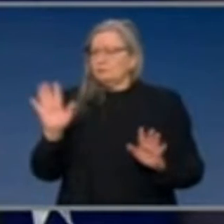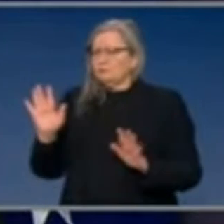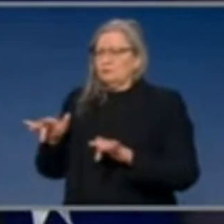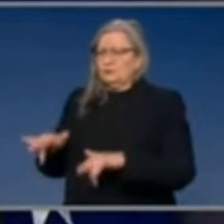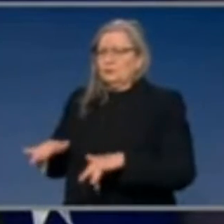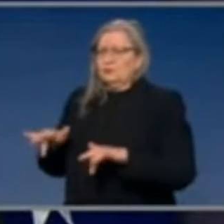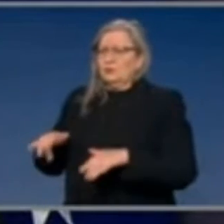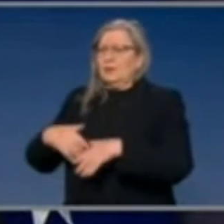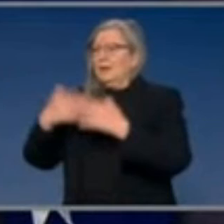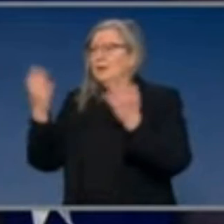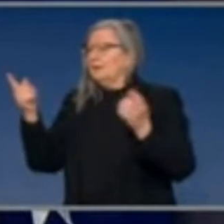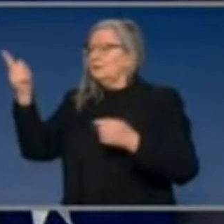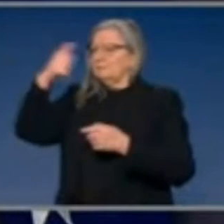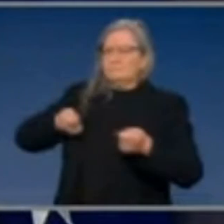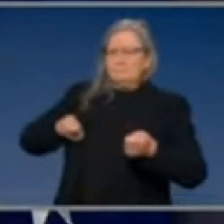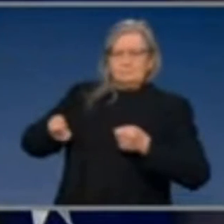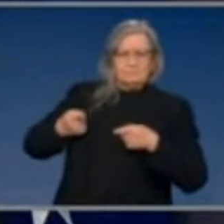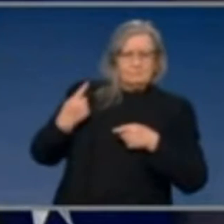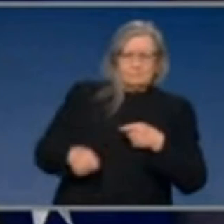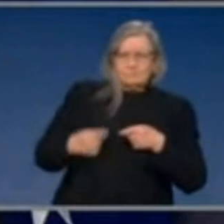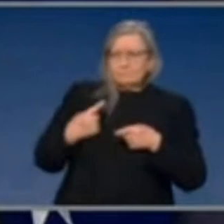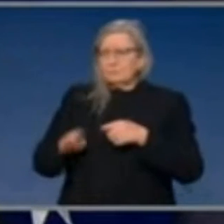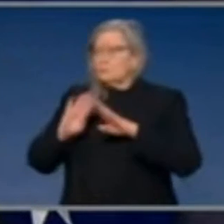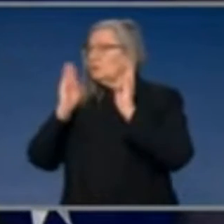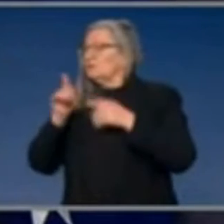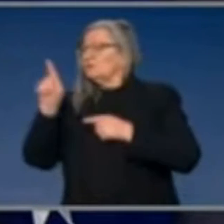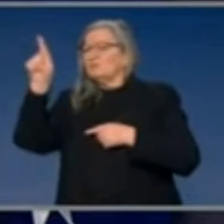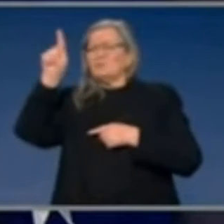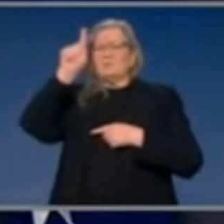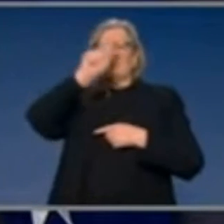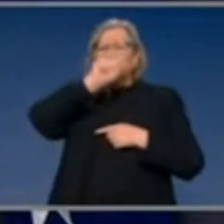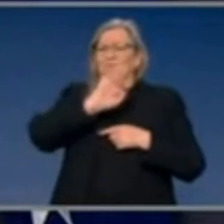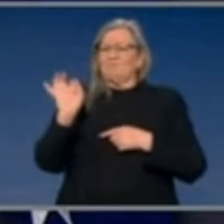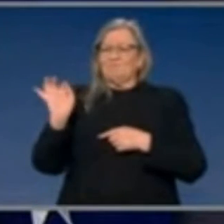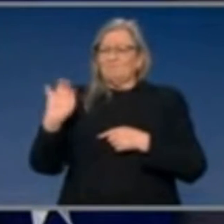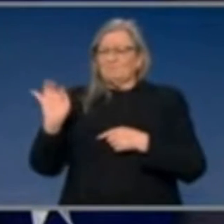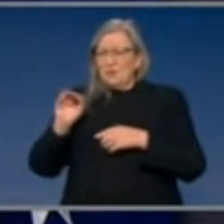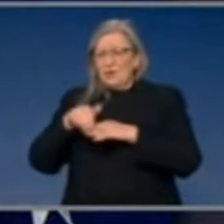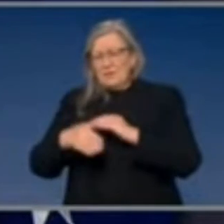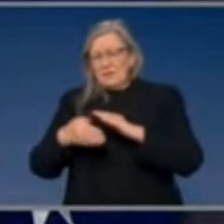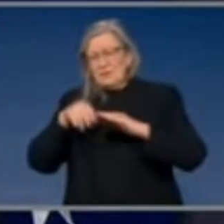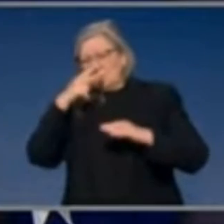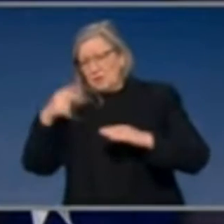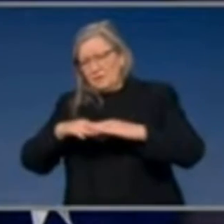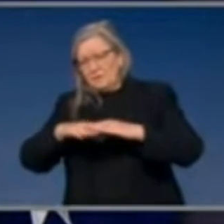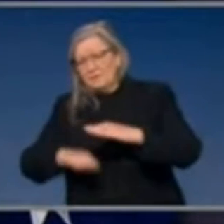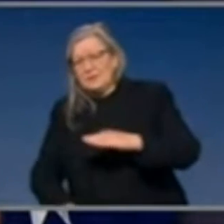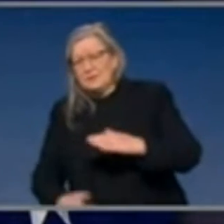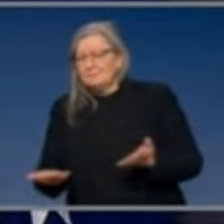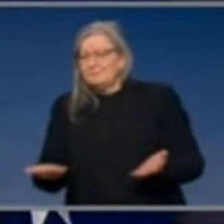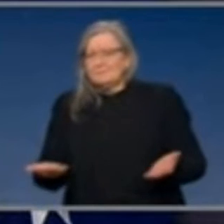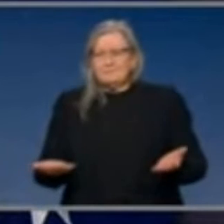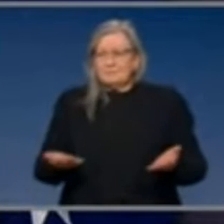the world has received data in relation to under 12s. So that we have to rely on that secondary effect, as the Minister